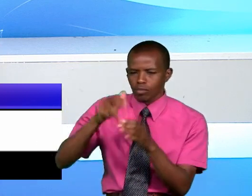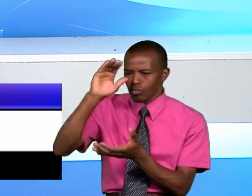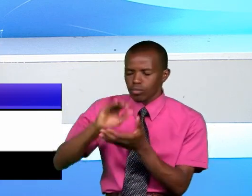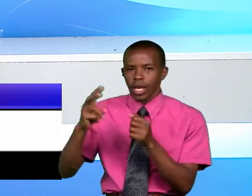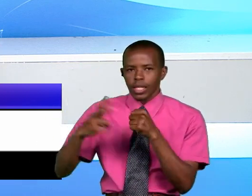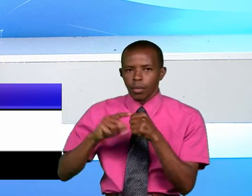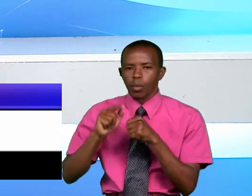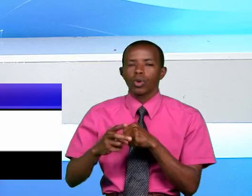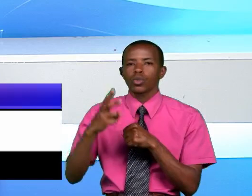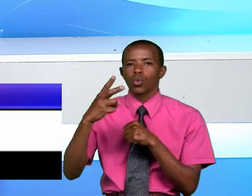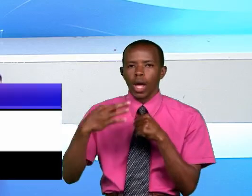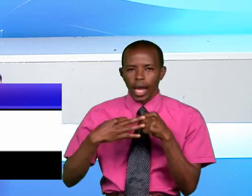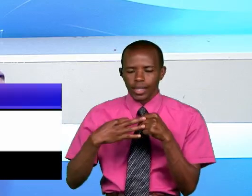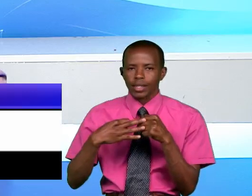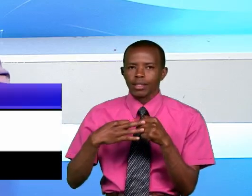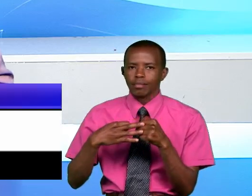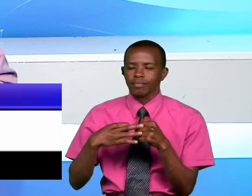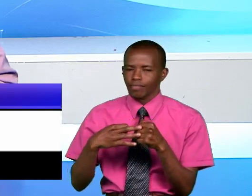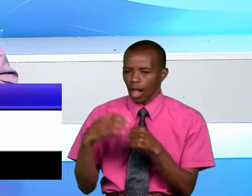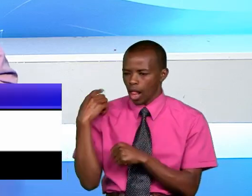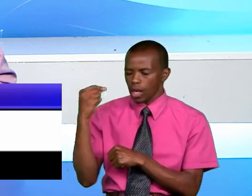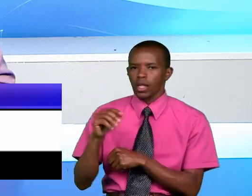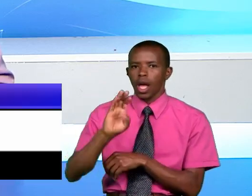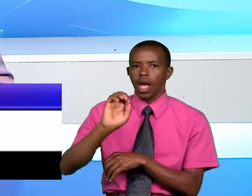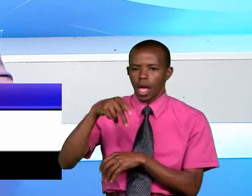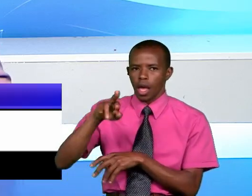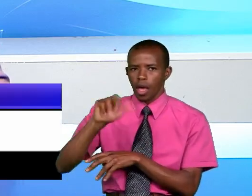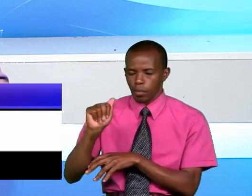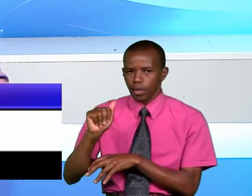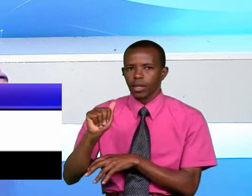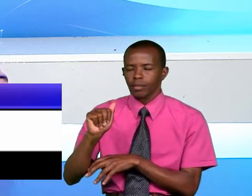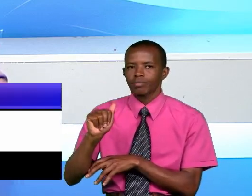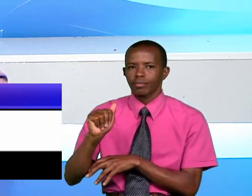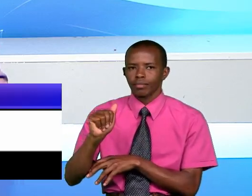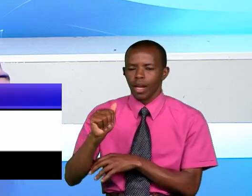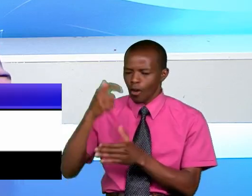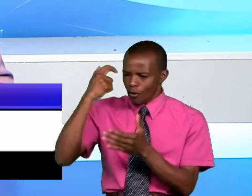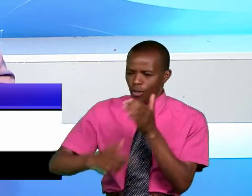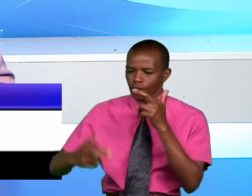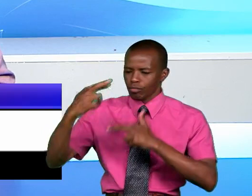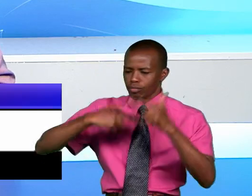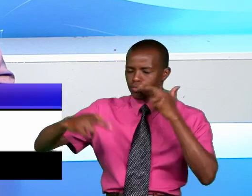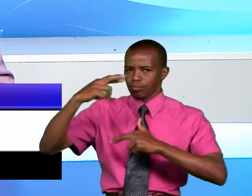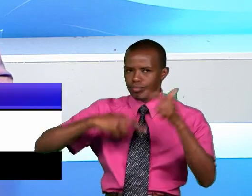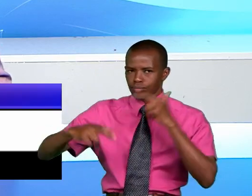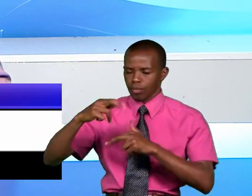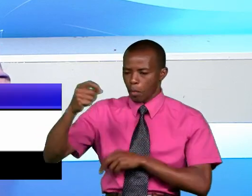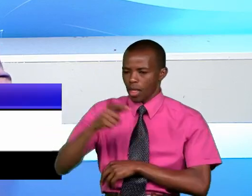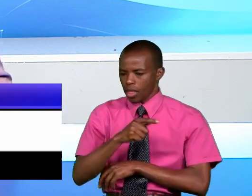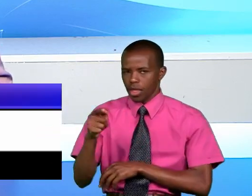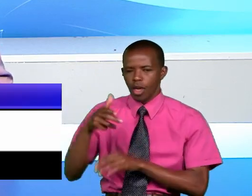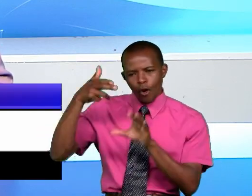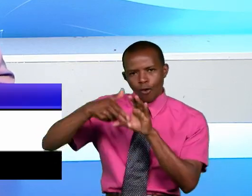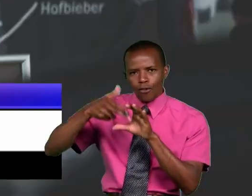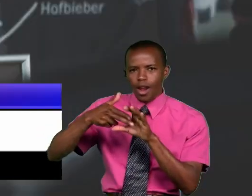shillings and 28 cents in the latest Energy and Petroleum Regulatory Authority pump price review for this month. Fuel